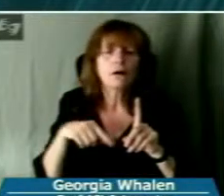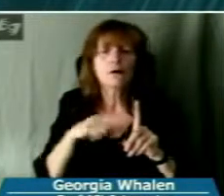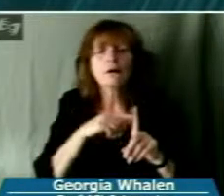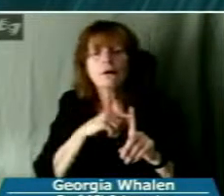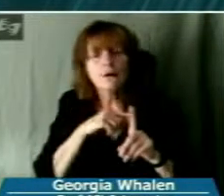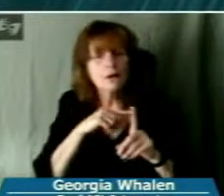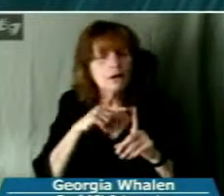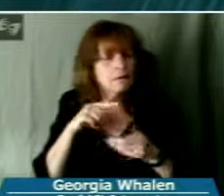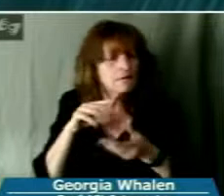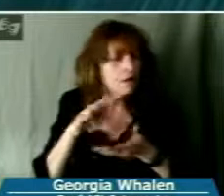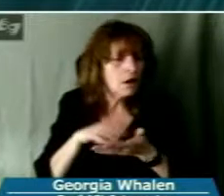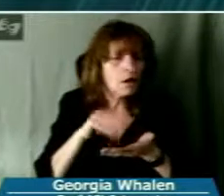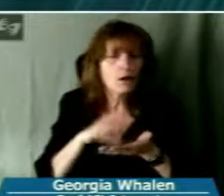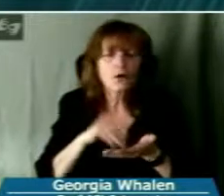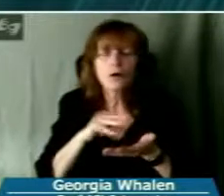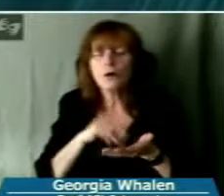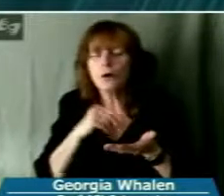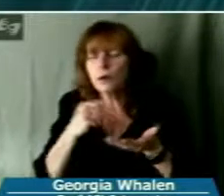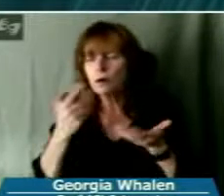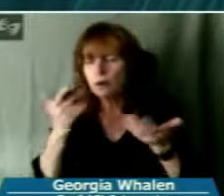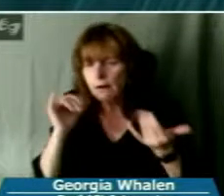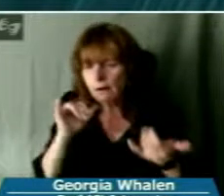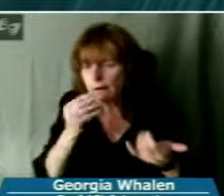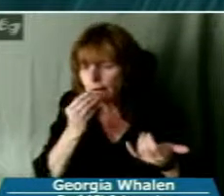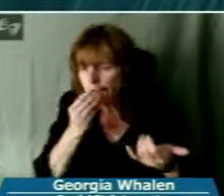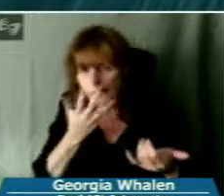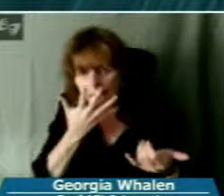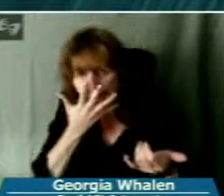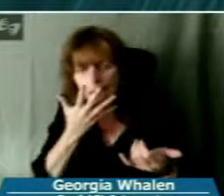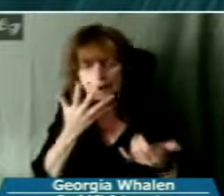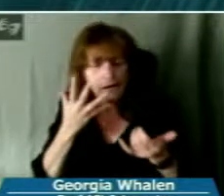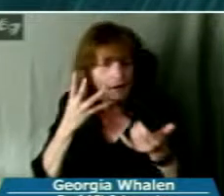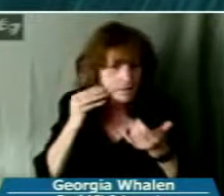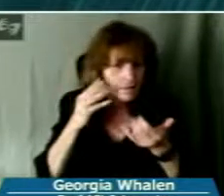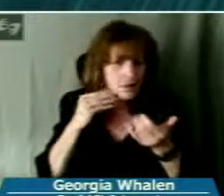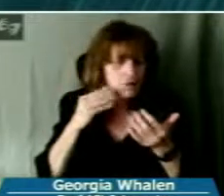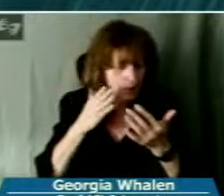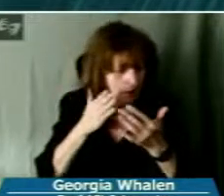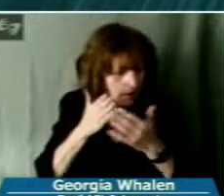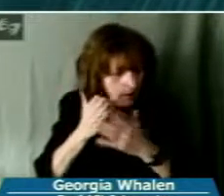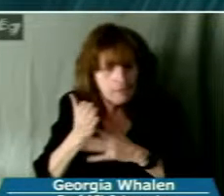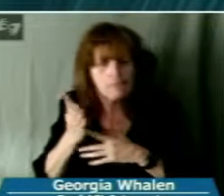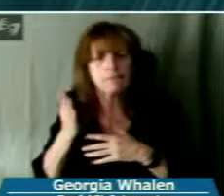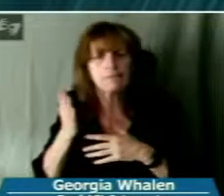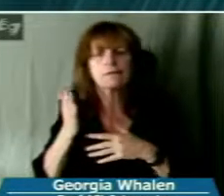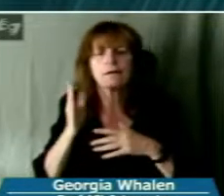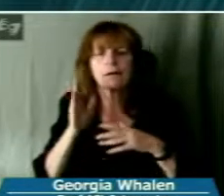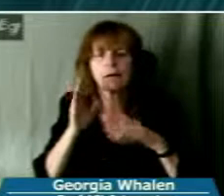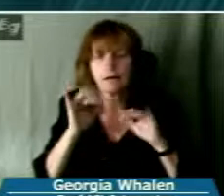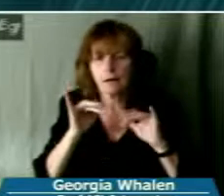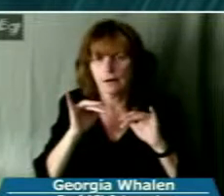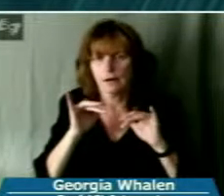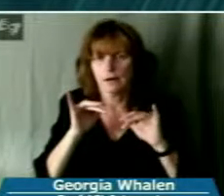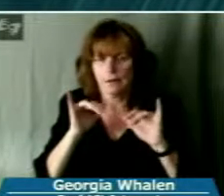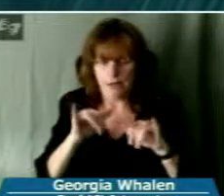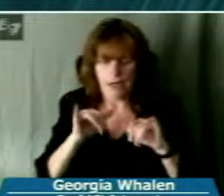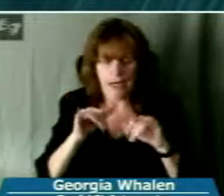to glean from the experience that we went through a week ago.